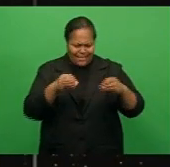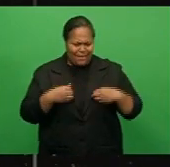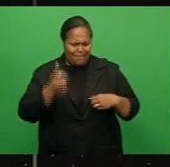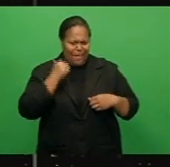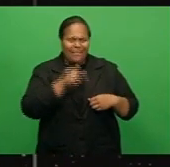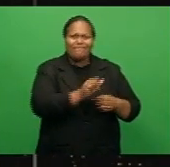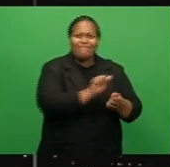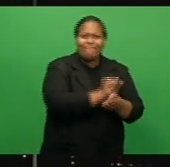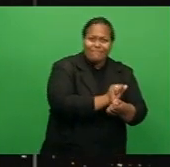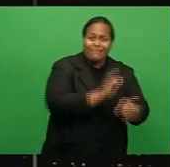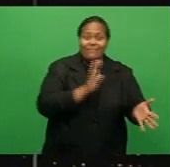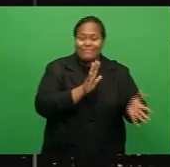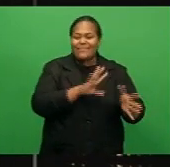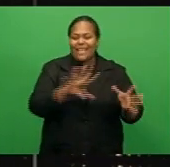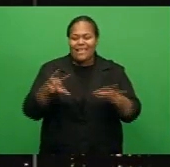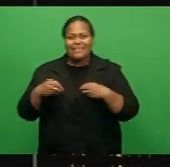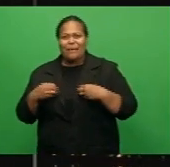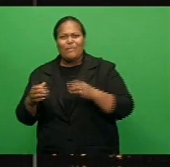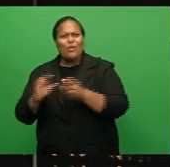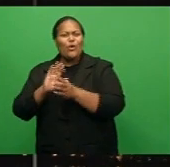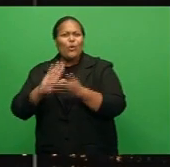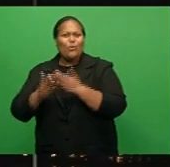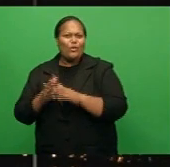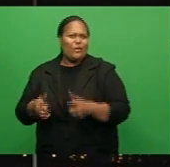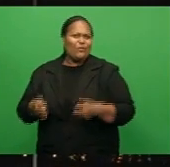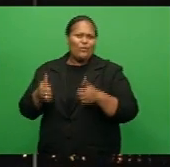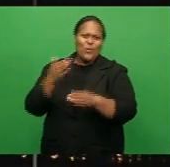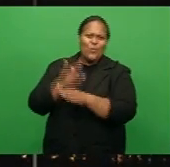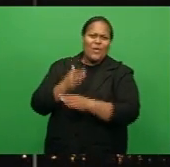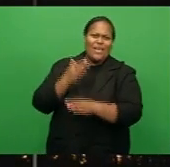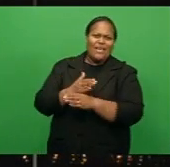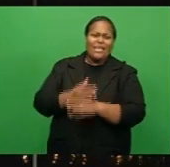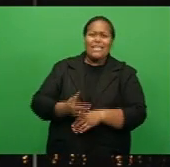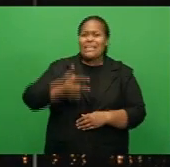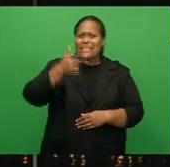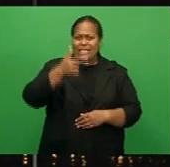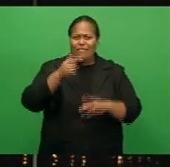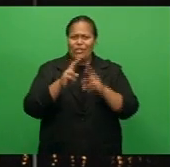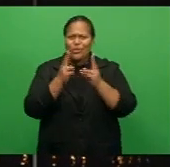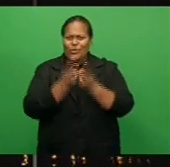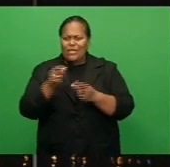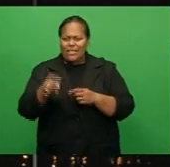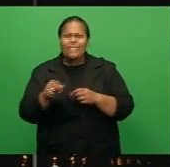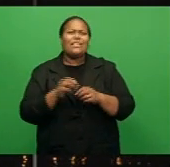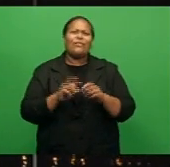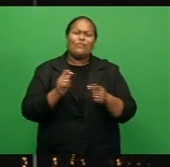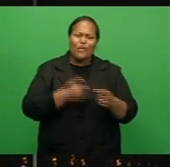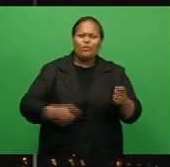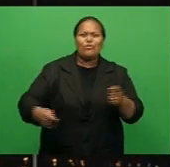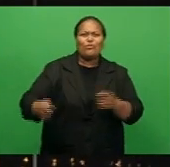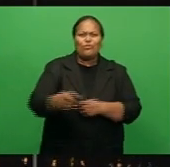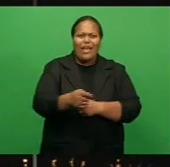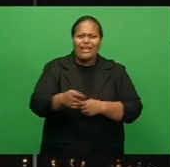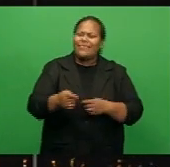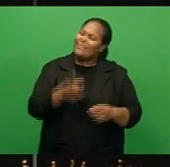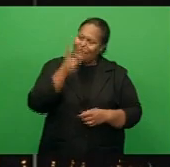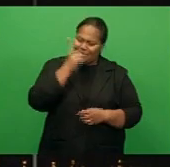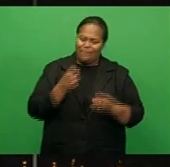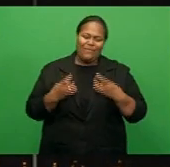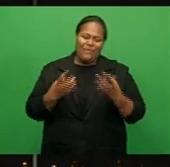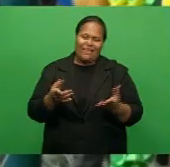them into the workforce. Apenisa Wangarandova reports there are 7 units of trade within the FCS facility where training is